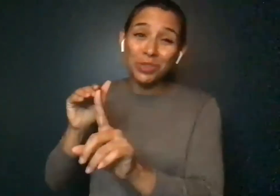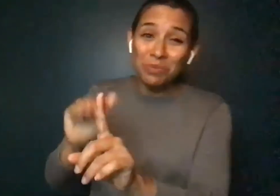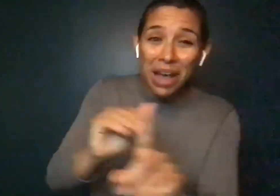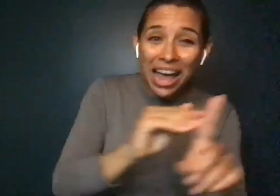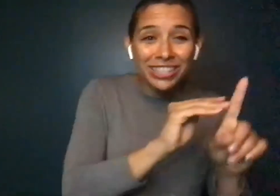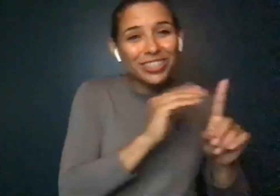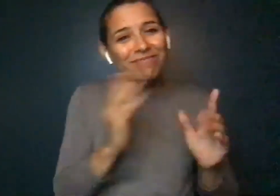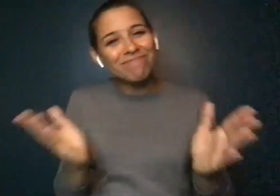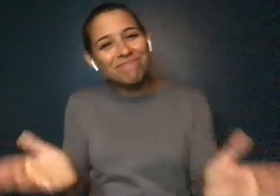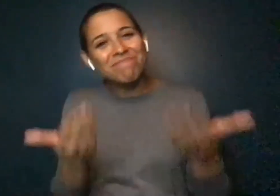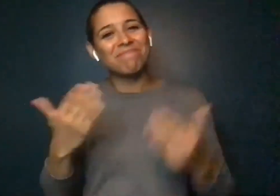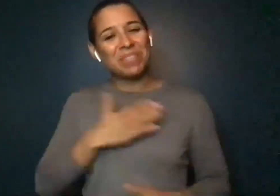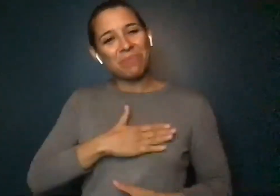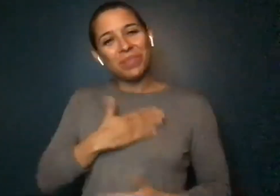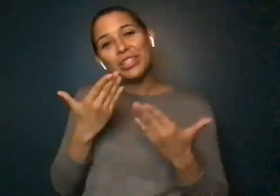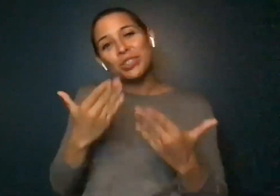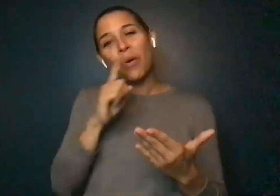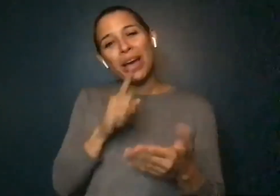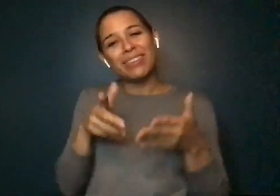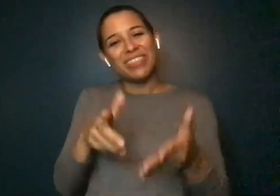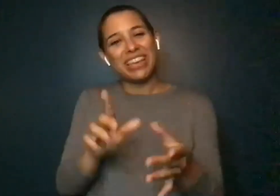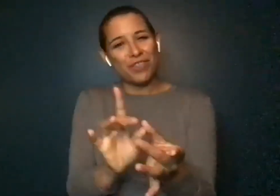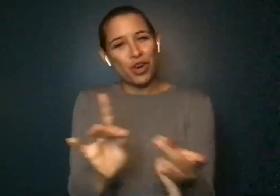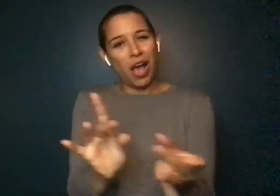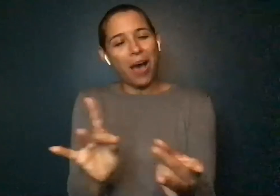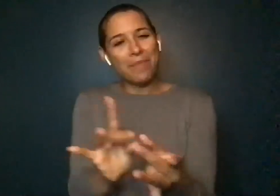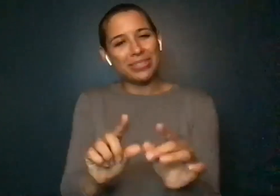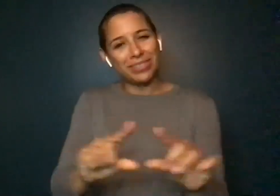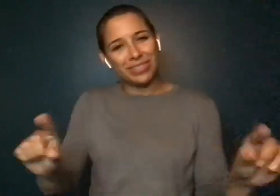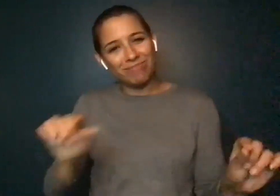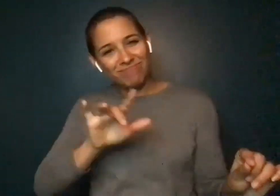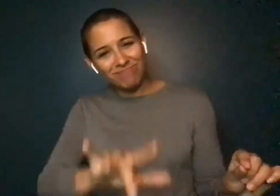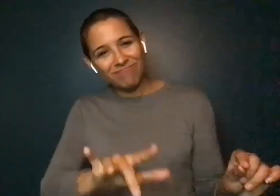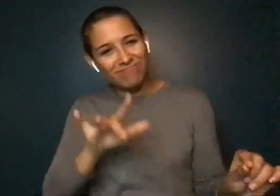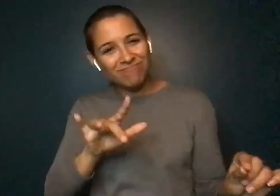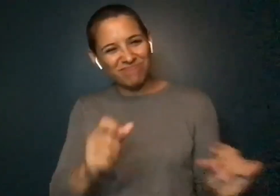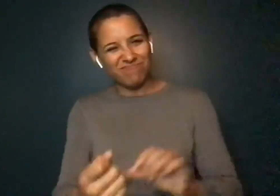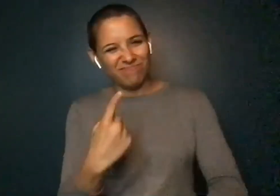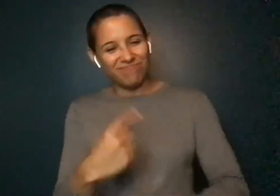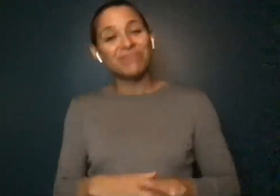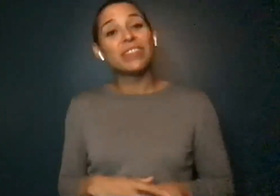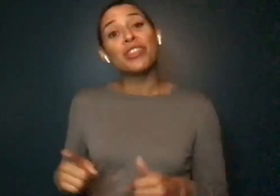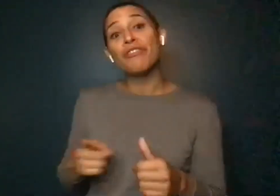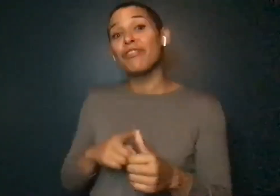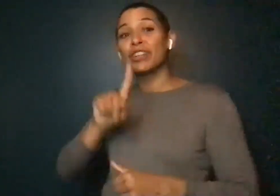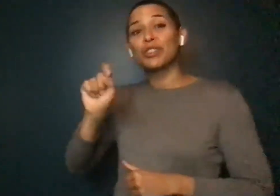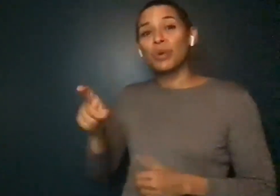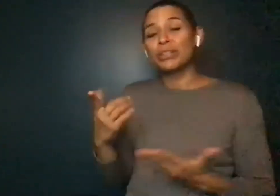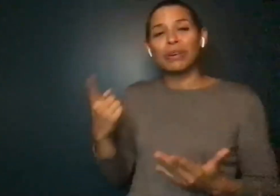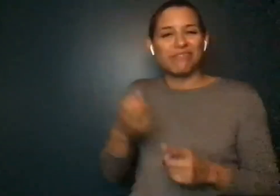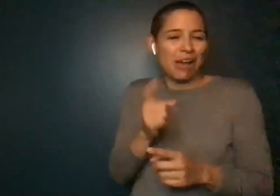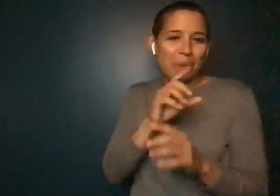know, please go ahead and submit, um, your questions. Um, so the first question we have is from an anonymous